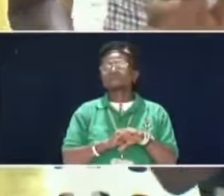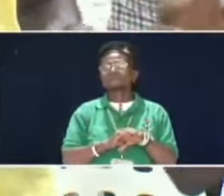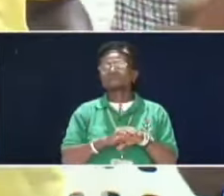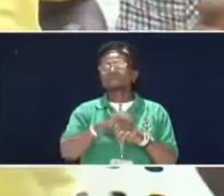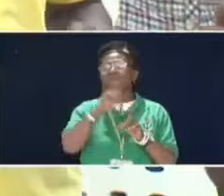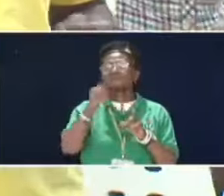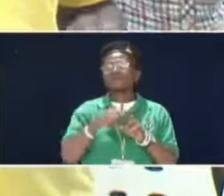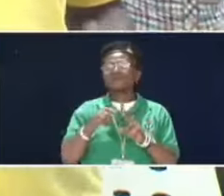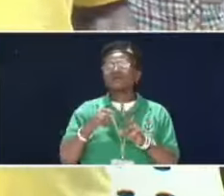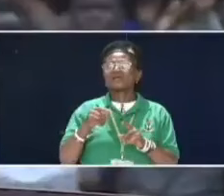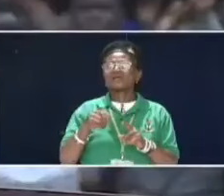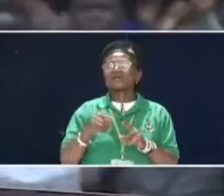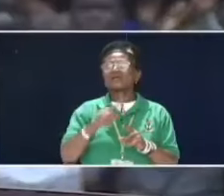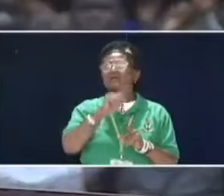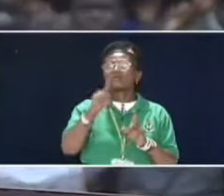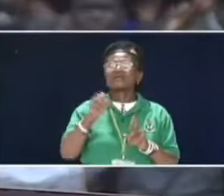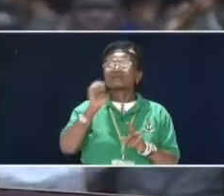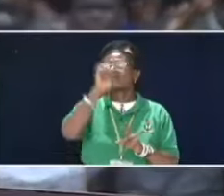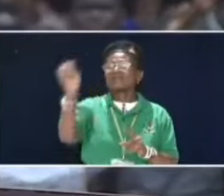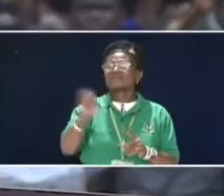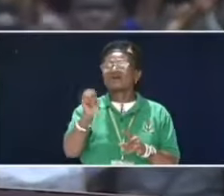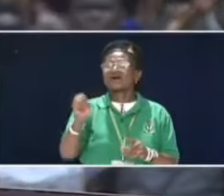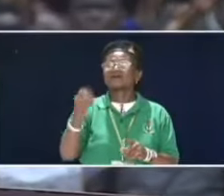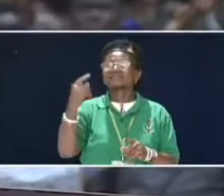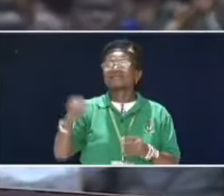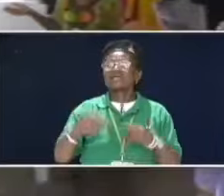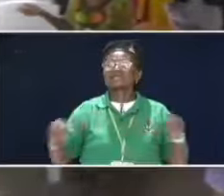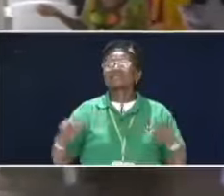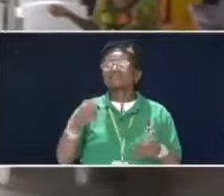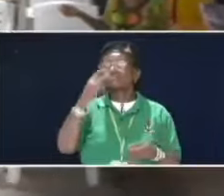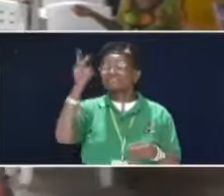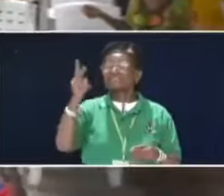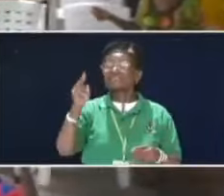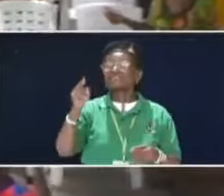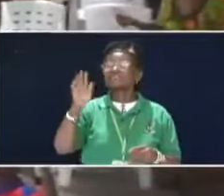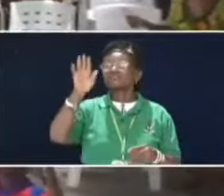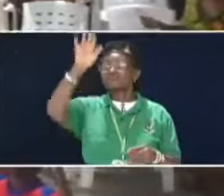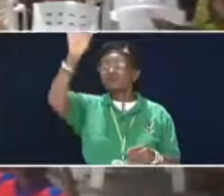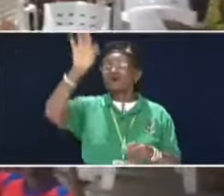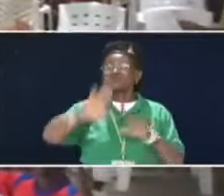whenever the enemy sees your children coming, let the enemies run.